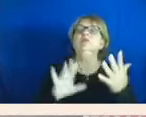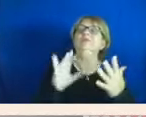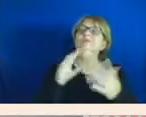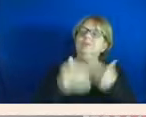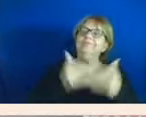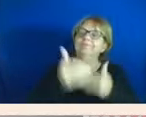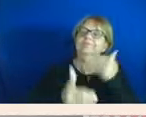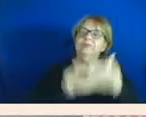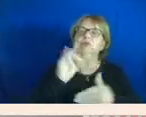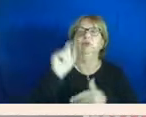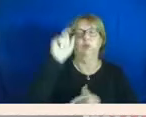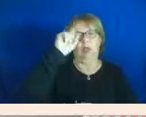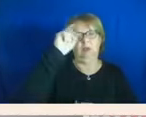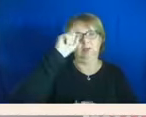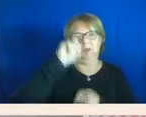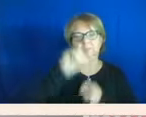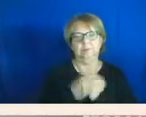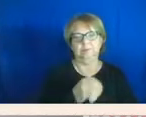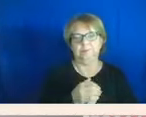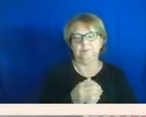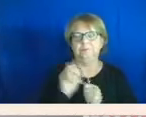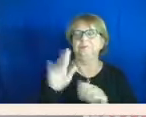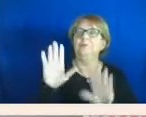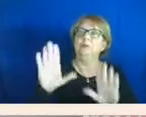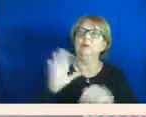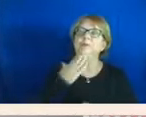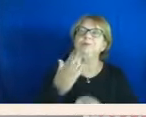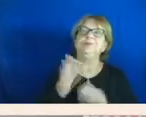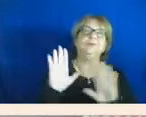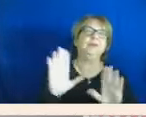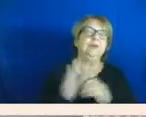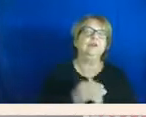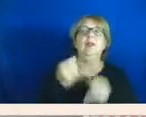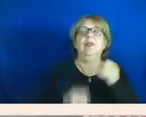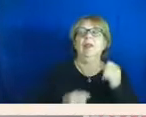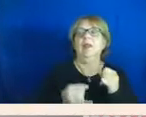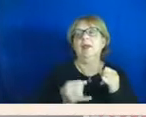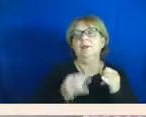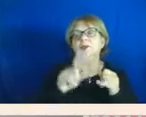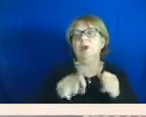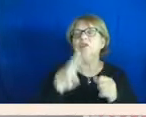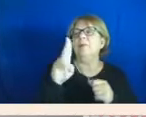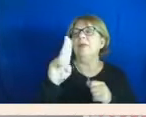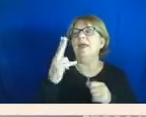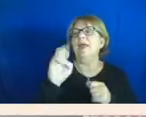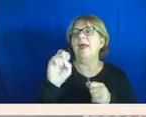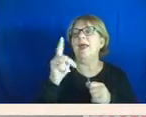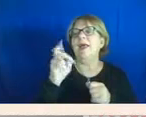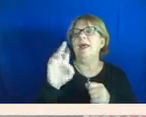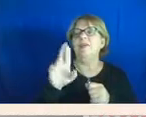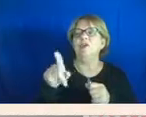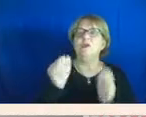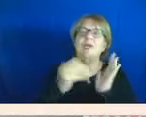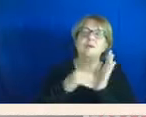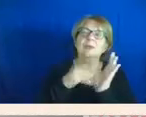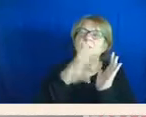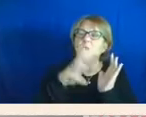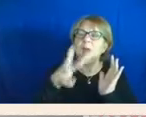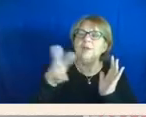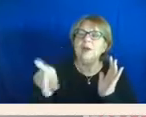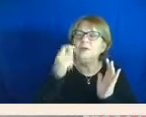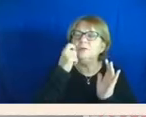No, absolutely. Great. So guys, just for the last question, and maybe Heather, maybe you can repeat the website that you mentioned before, but